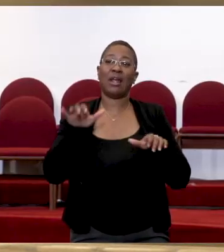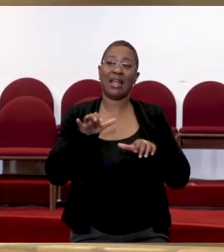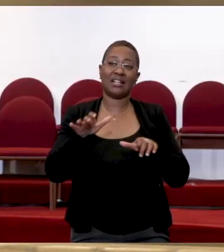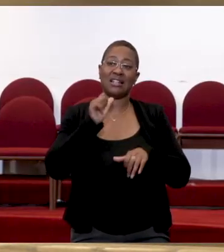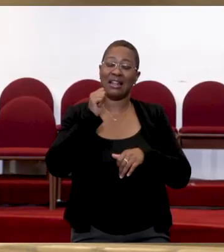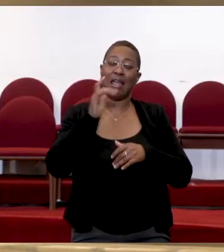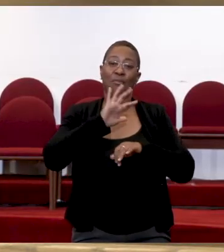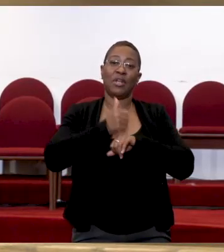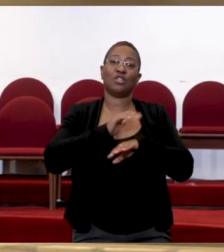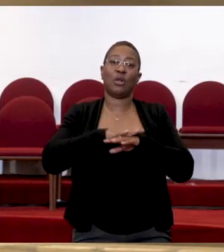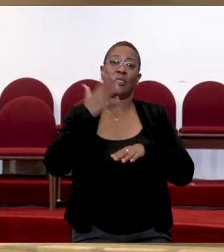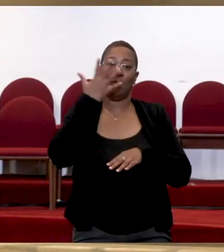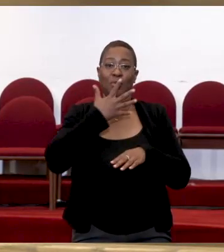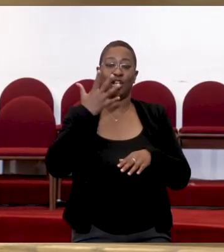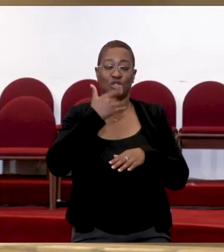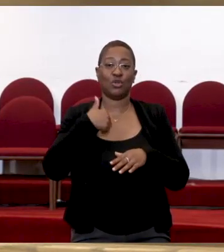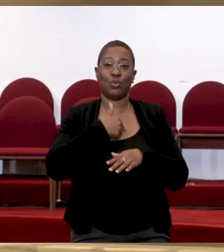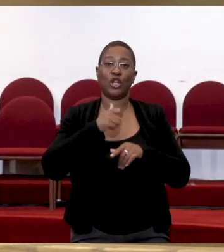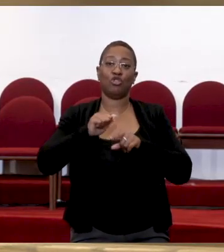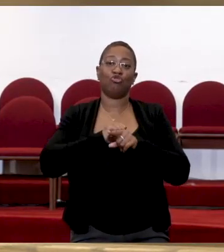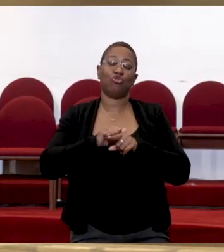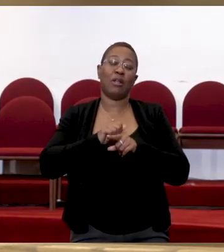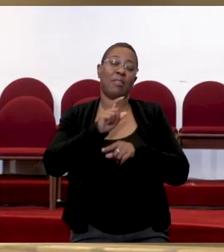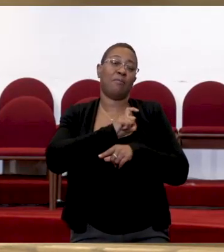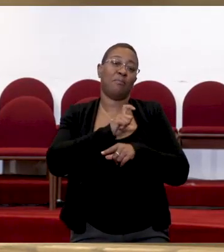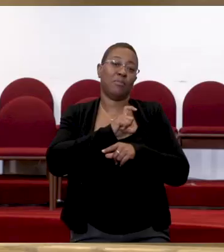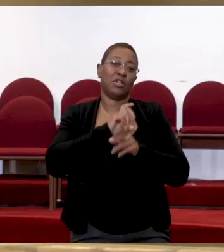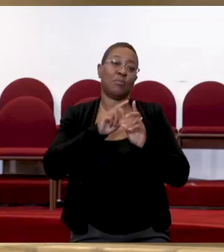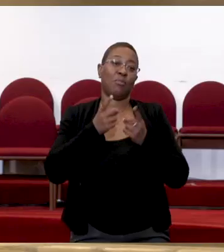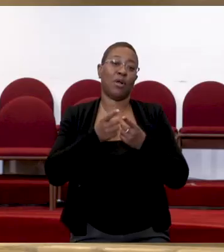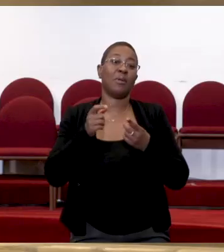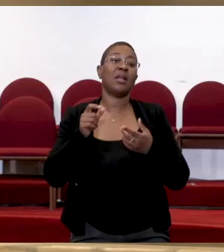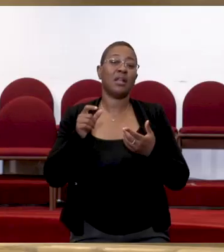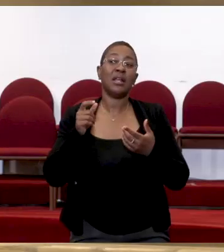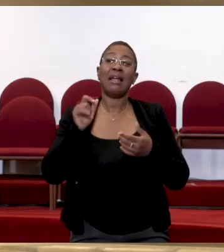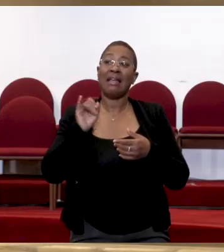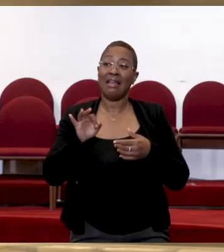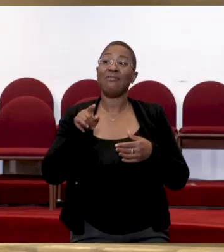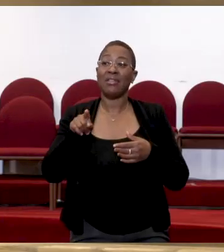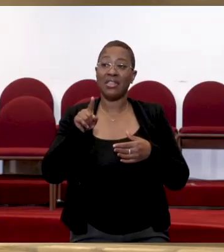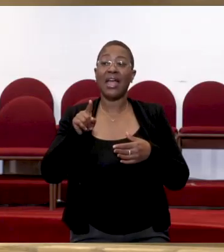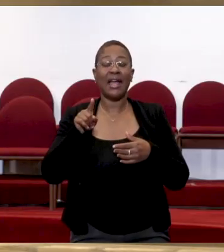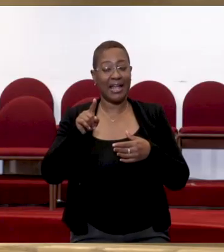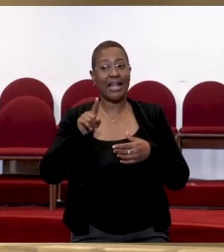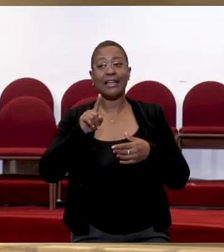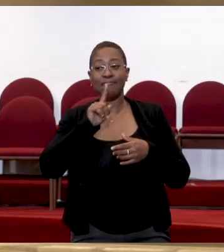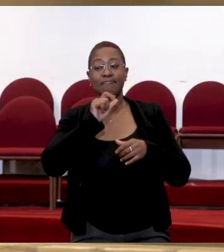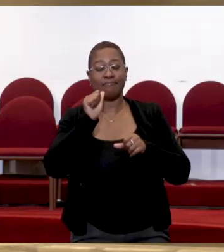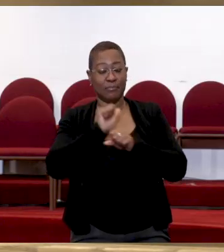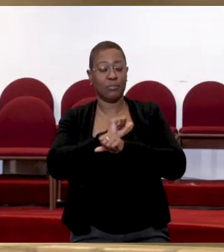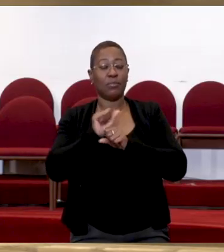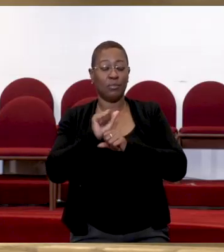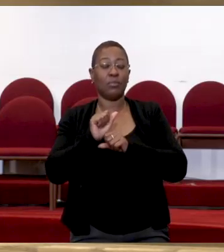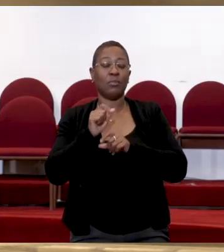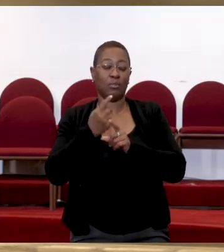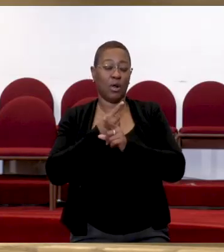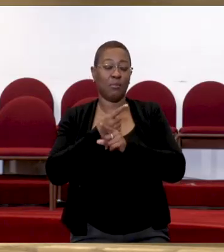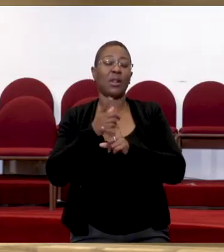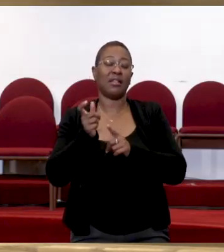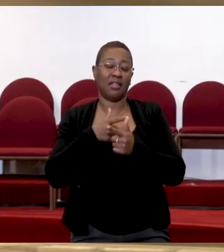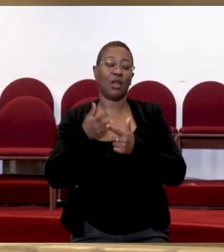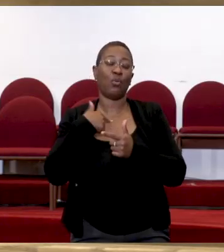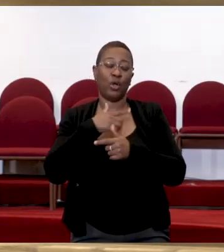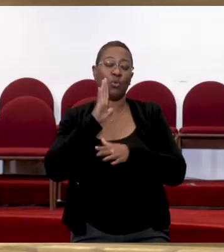appearance. That's the way we train the police department. If they fell short in this case, they'll take the appropriate action.